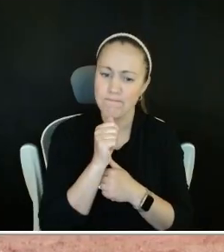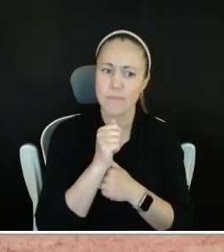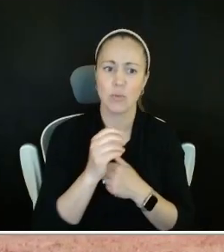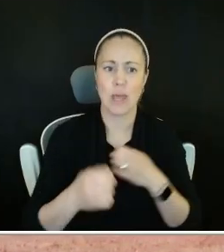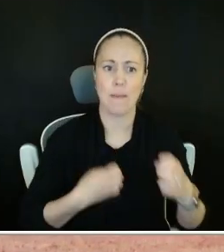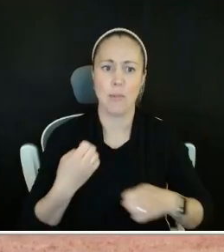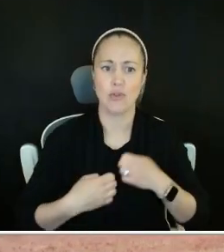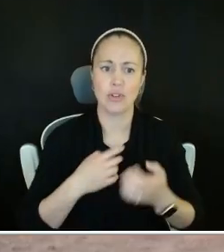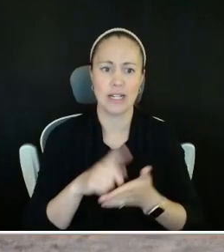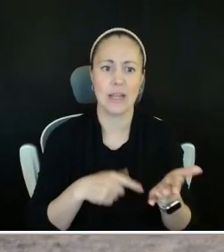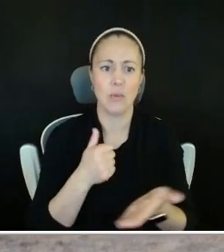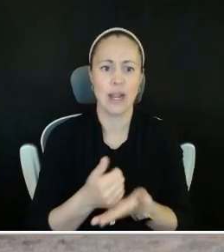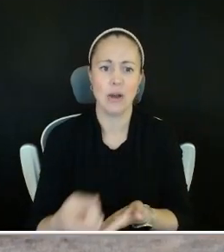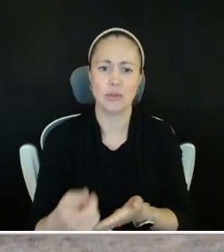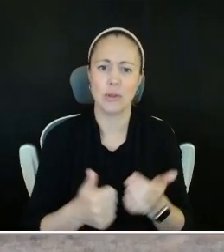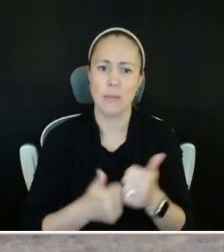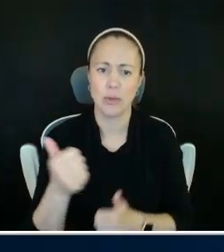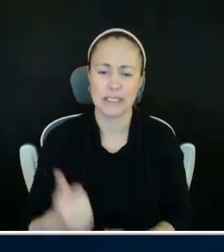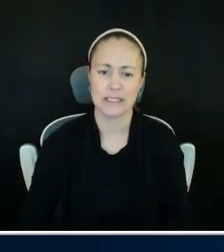most?